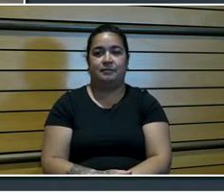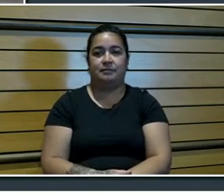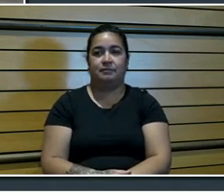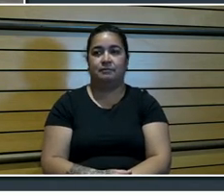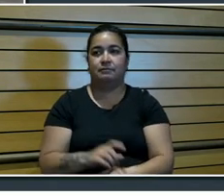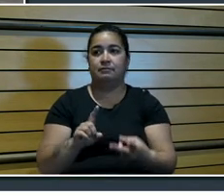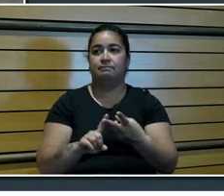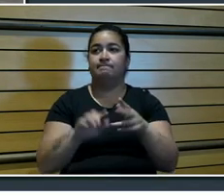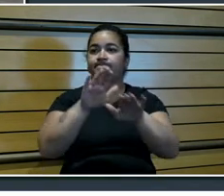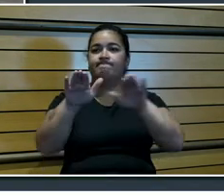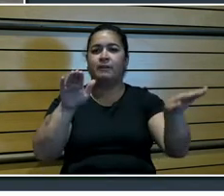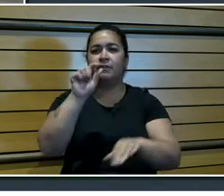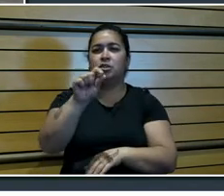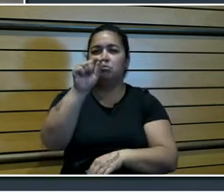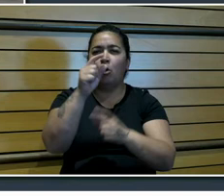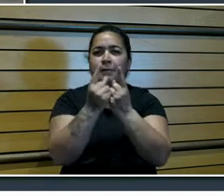Notification of minor matters.